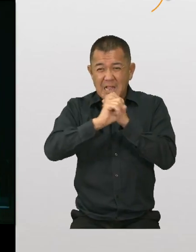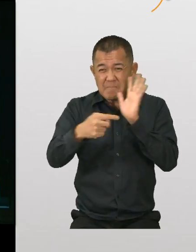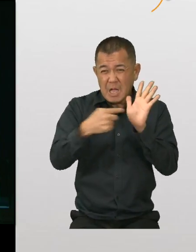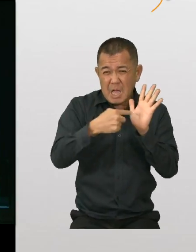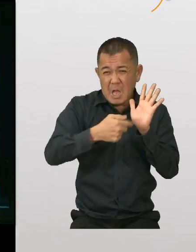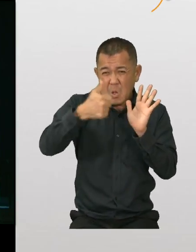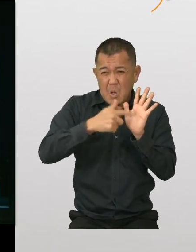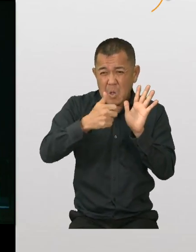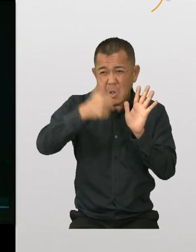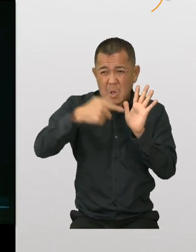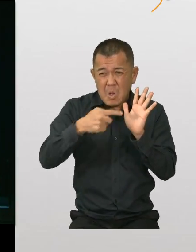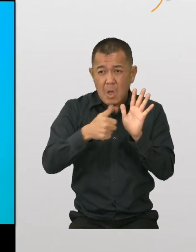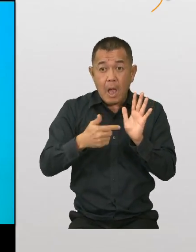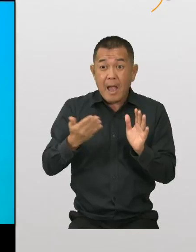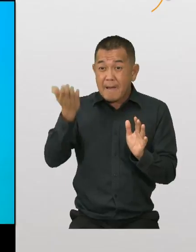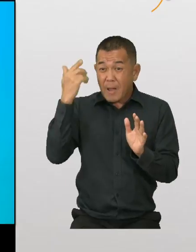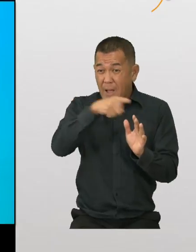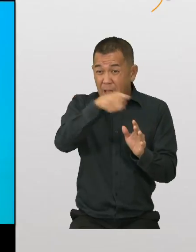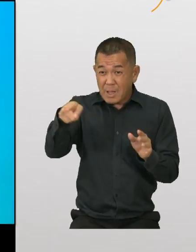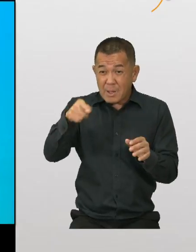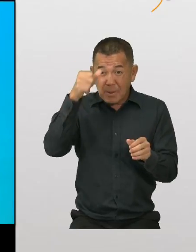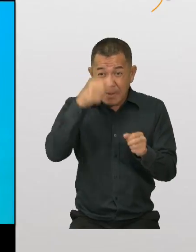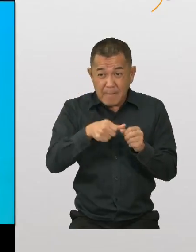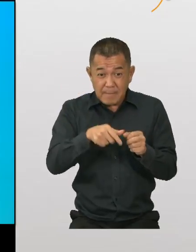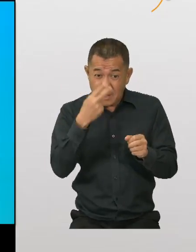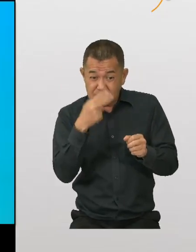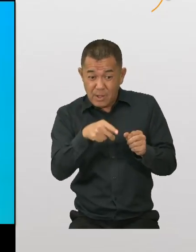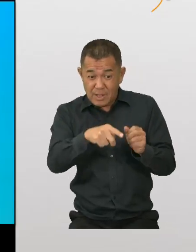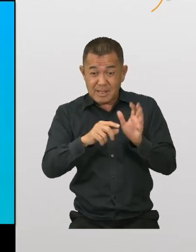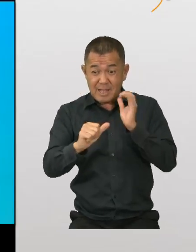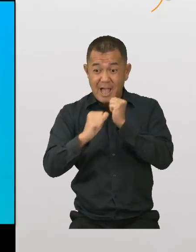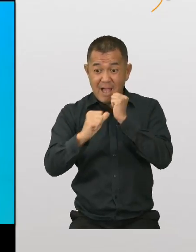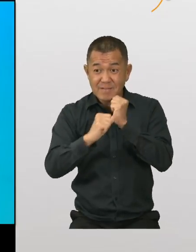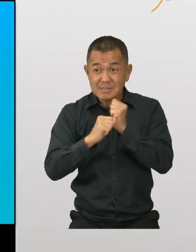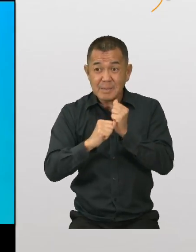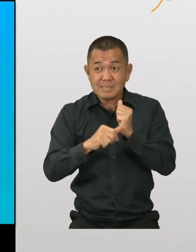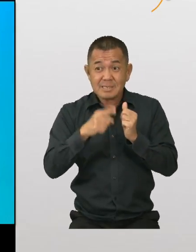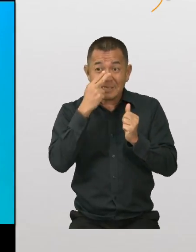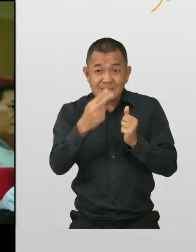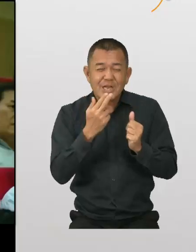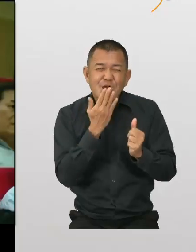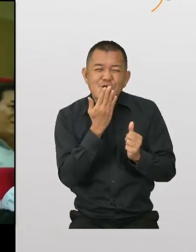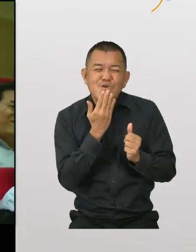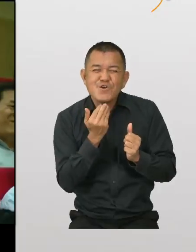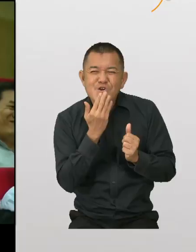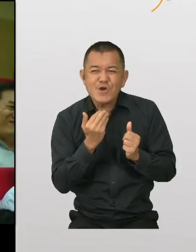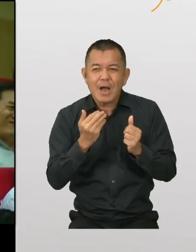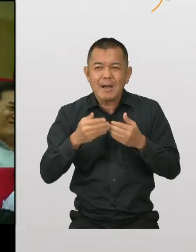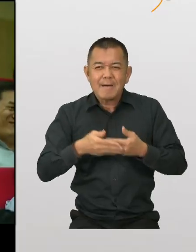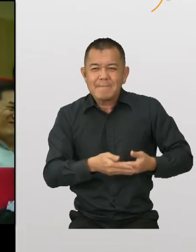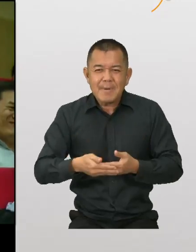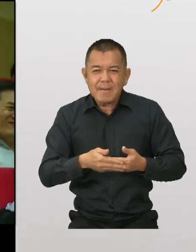past, there were many advertisements showing some lovely babies of some cute animals wearing the